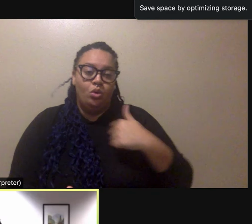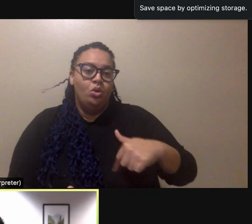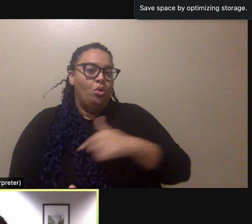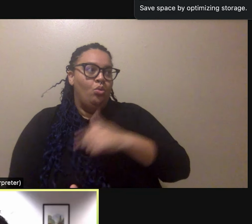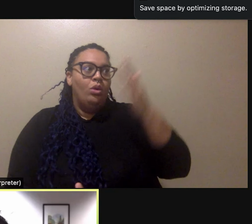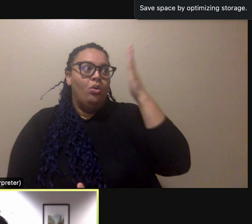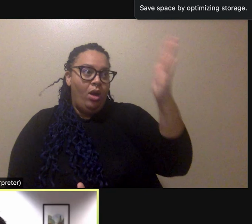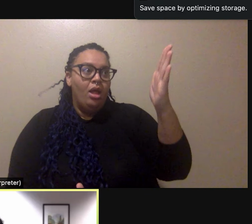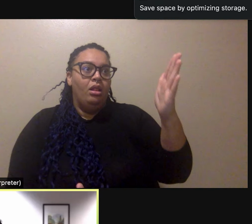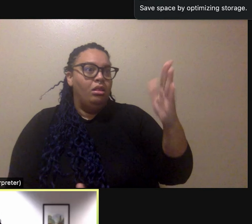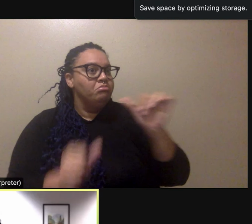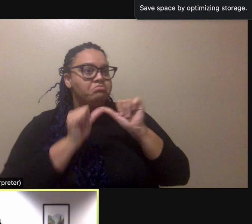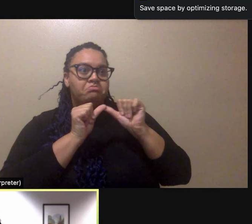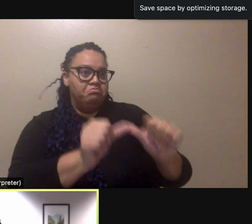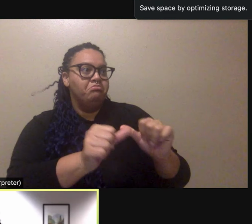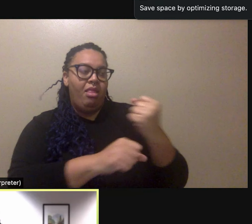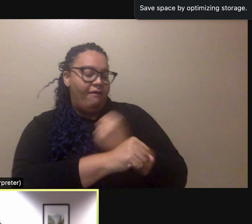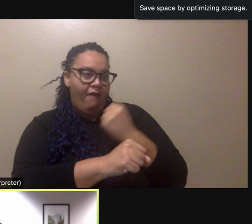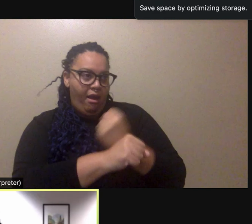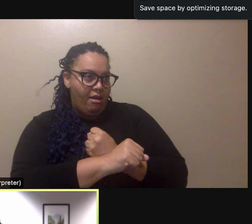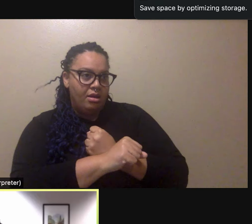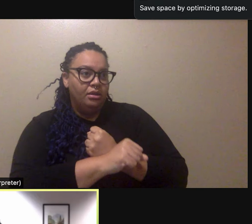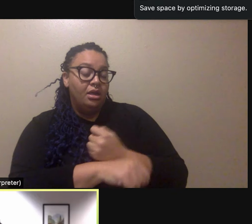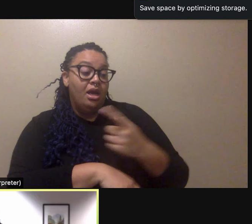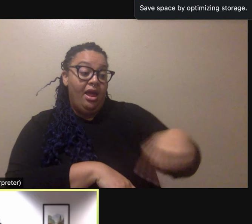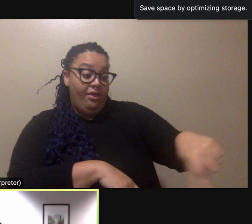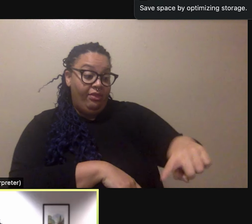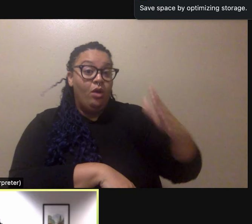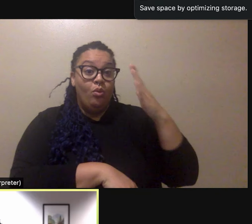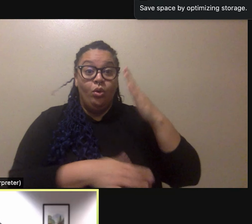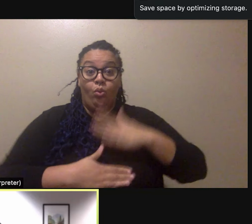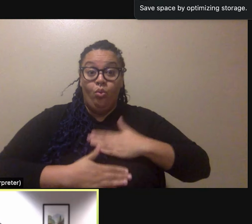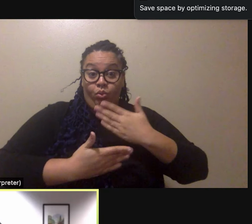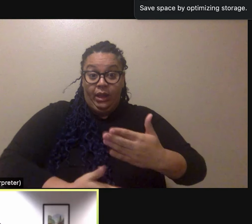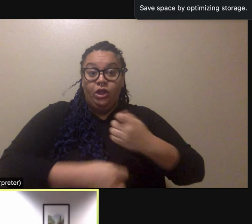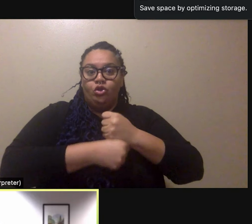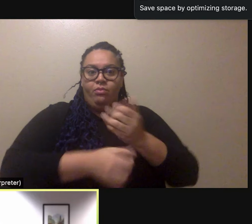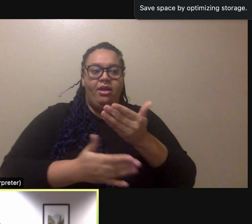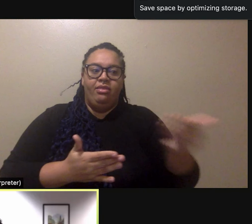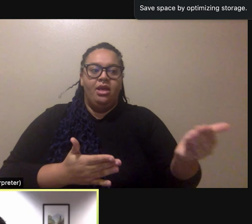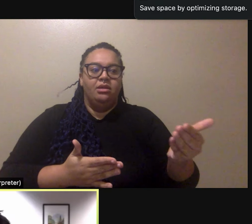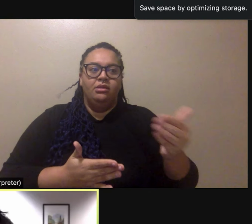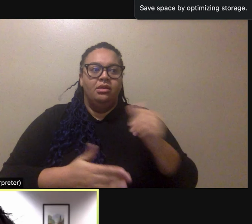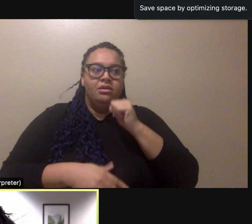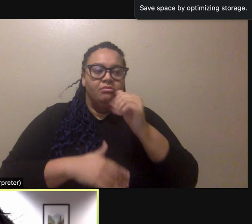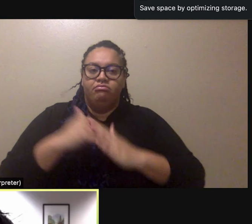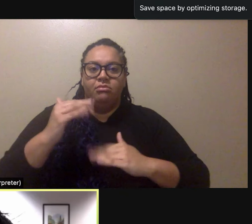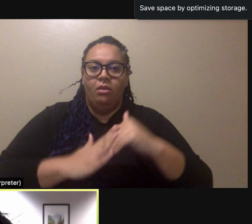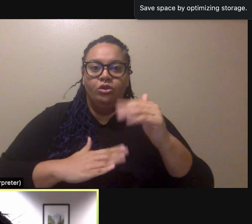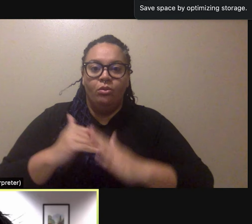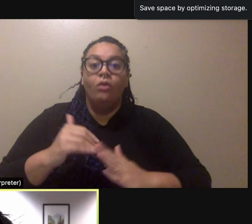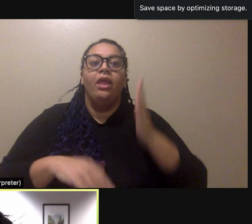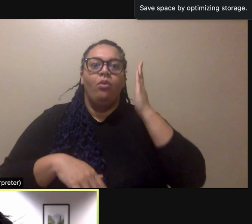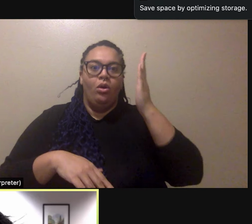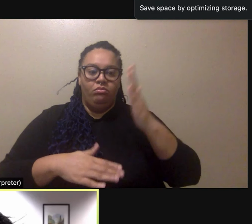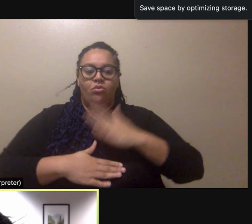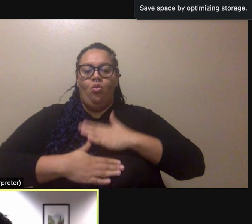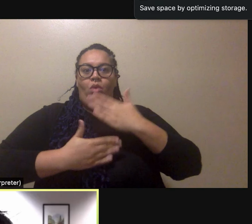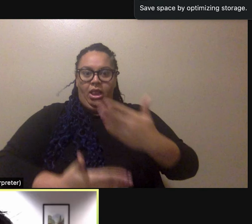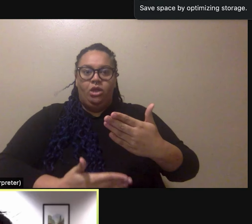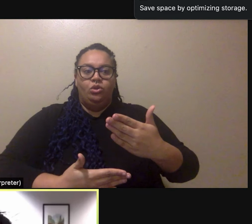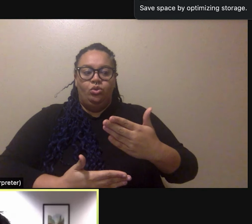we're going to drive that train. And they were willing to make things very uncomfortable. They were willing to put their lives on the line in some cases, because